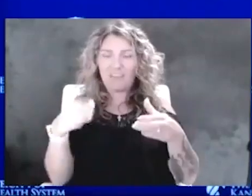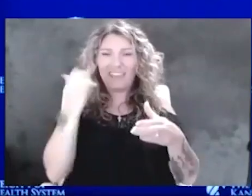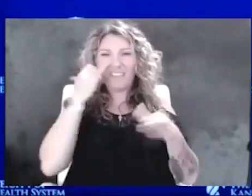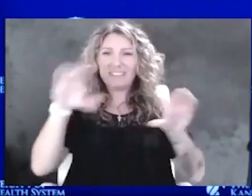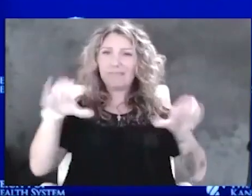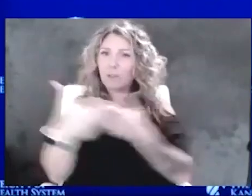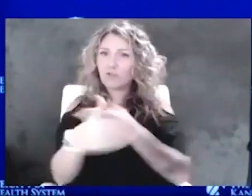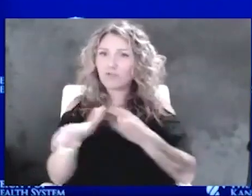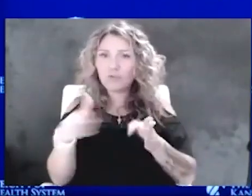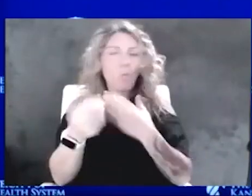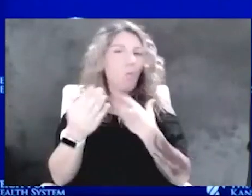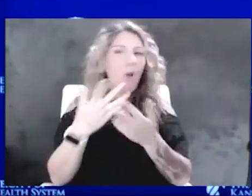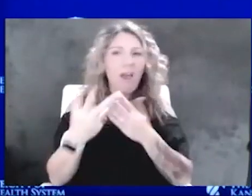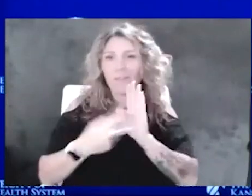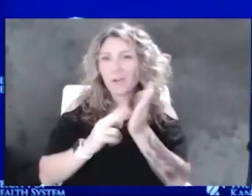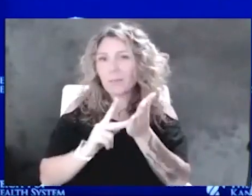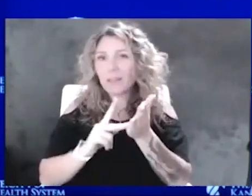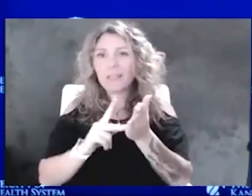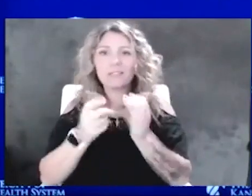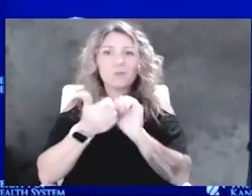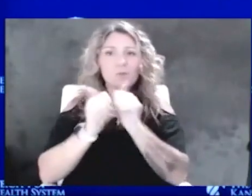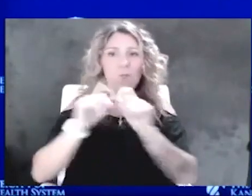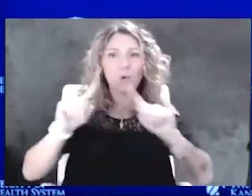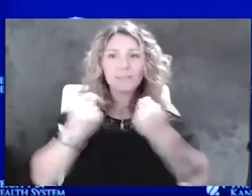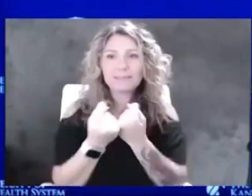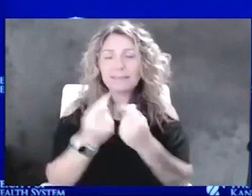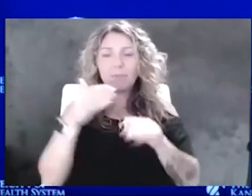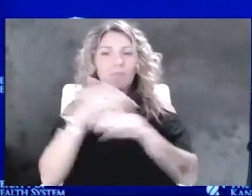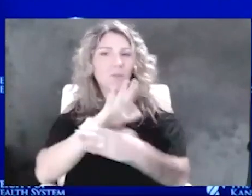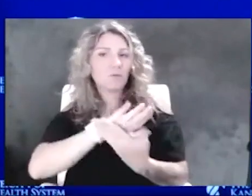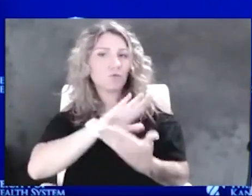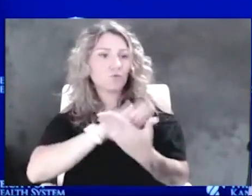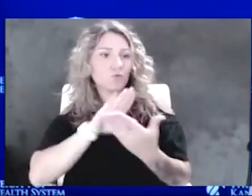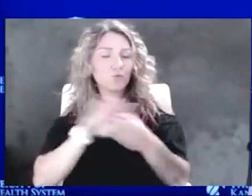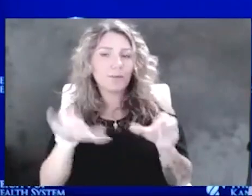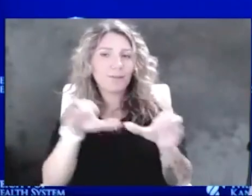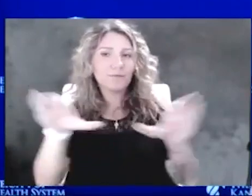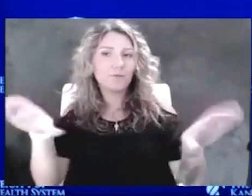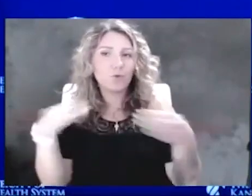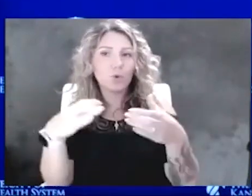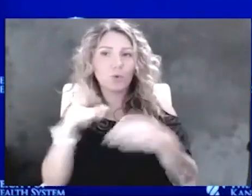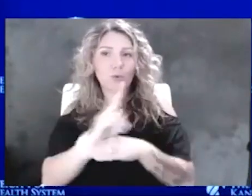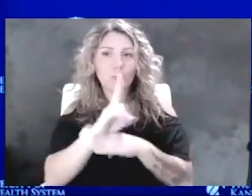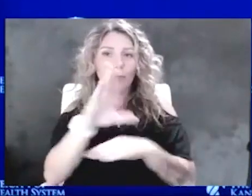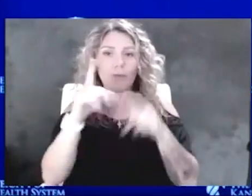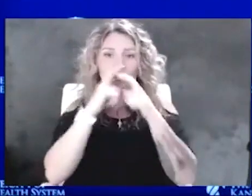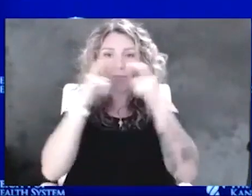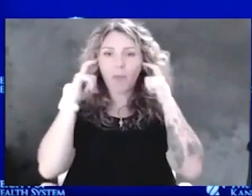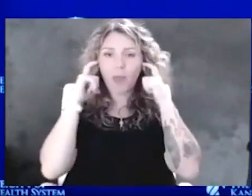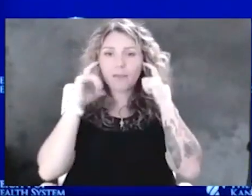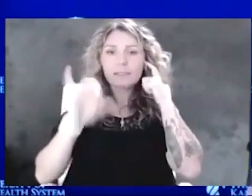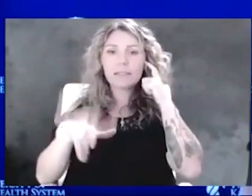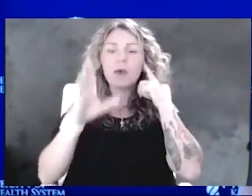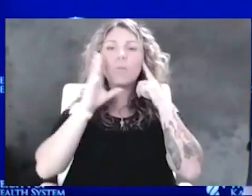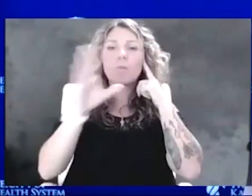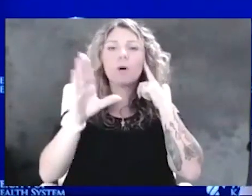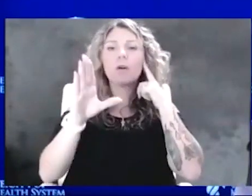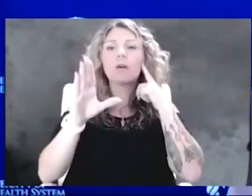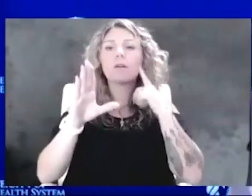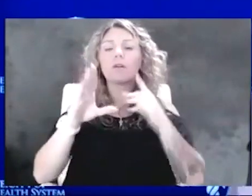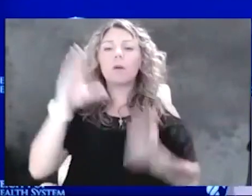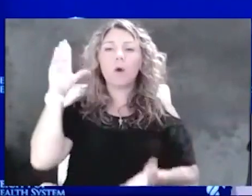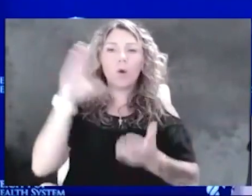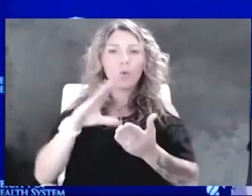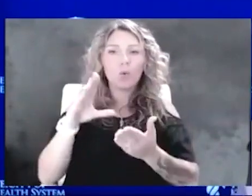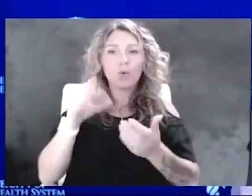be, a sports team or some extracurricular group, wearing their masks, that will definitely reduce the chance that any one